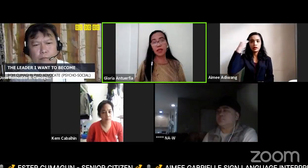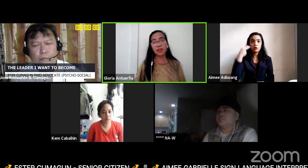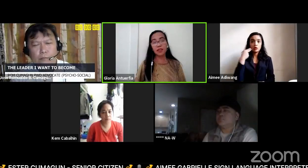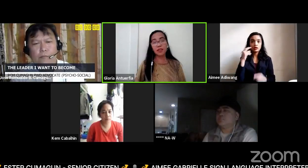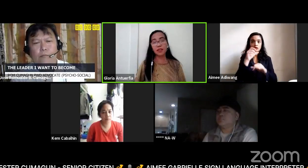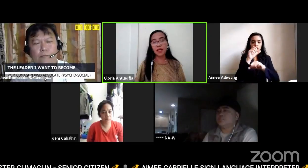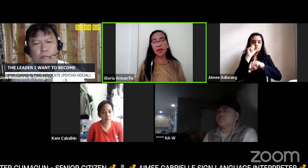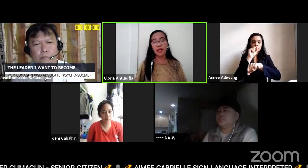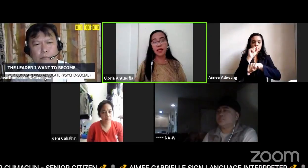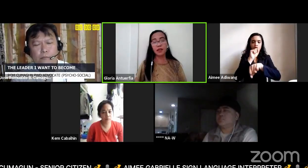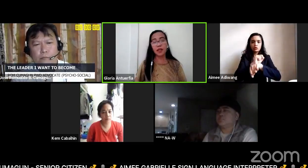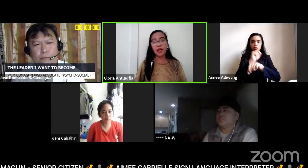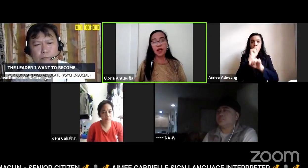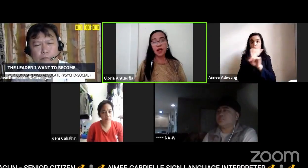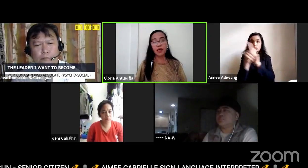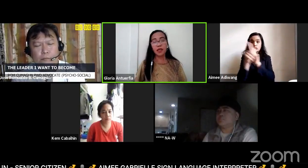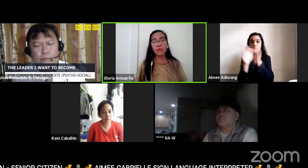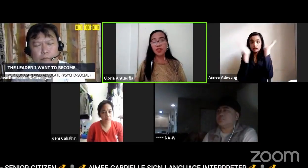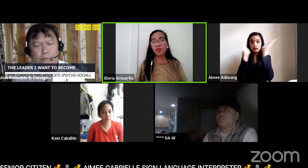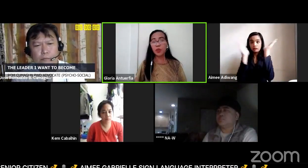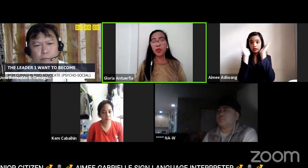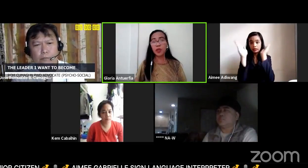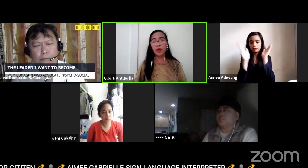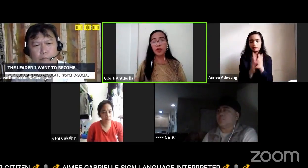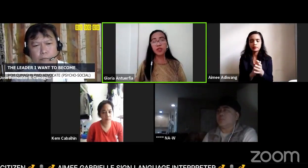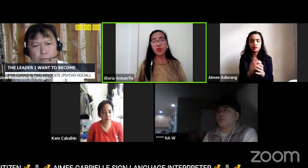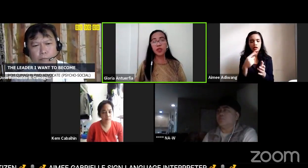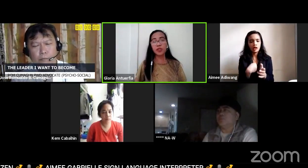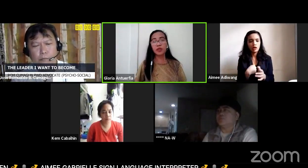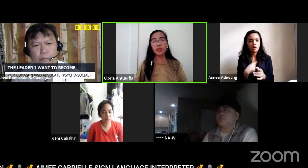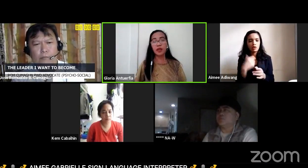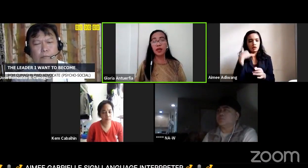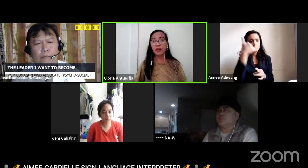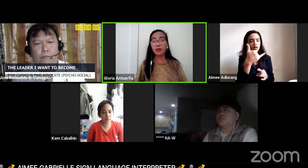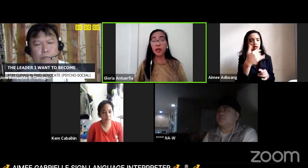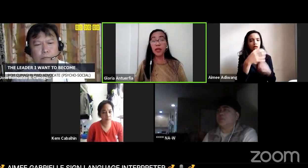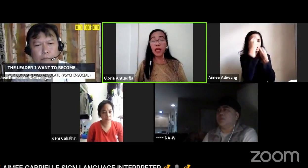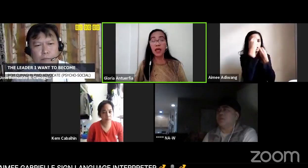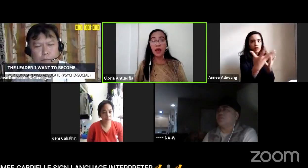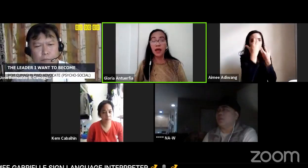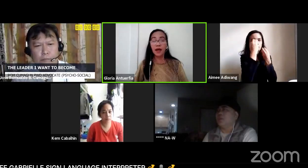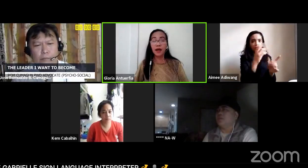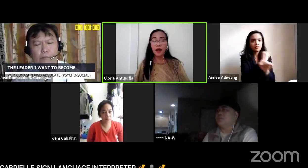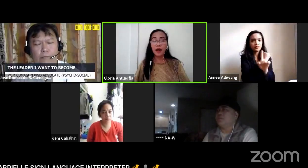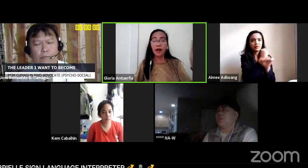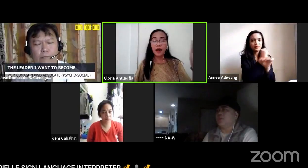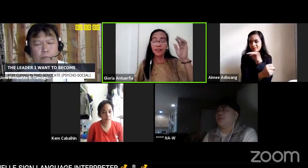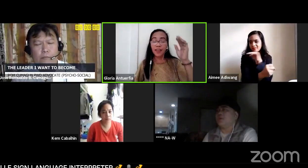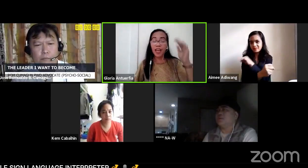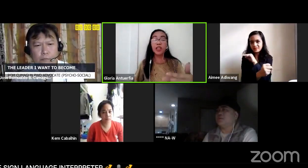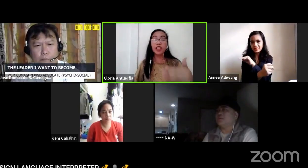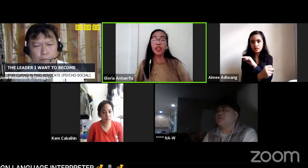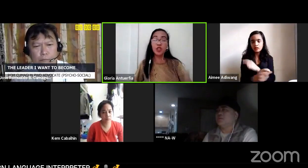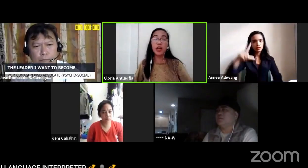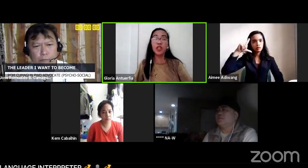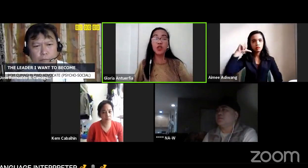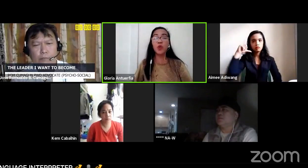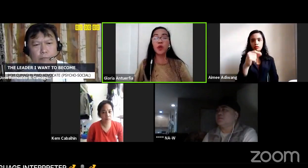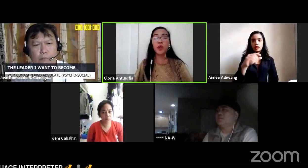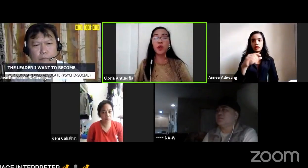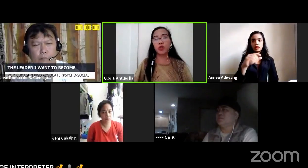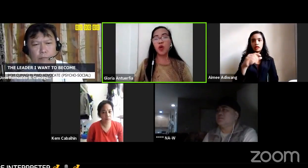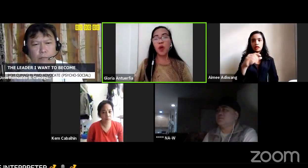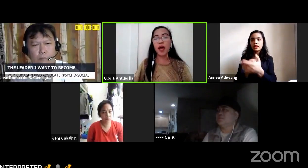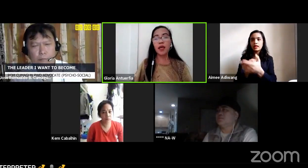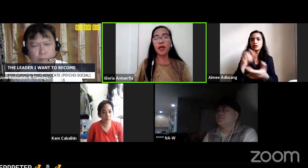Amang Rodriguez. Then I mentioned to her about the situation. Then quickly, this is what